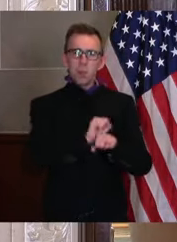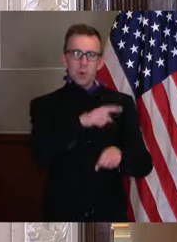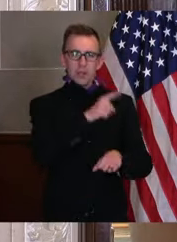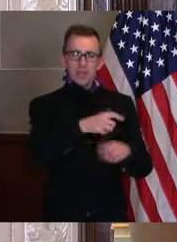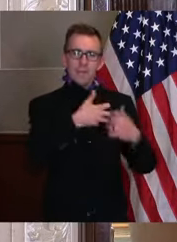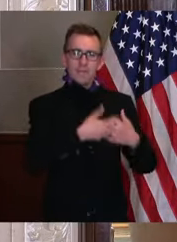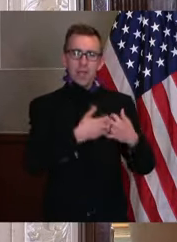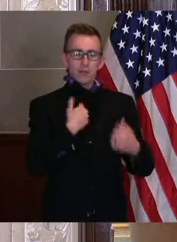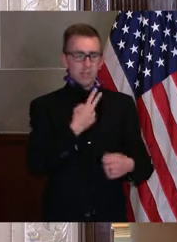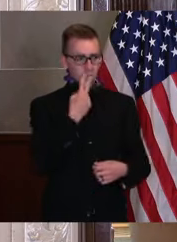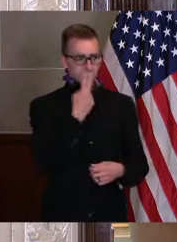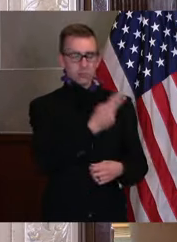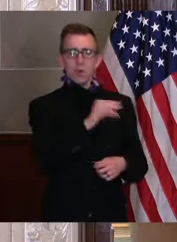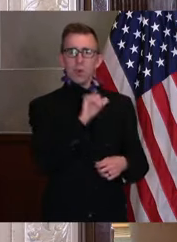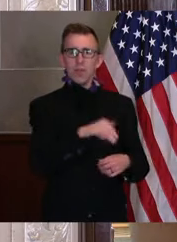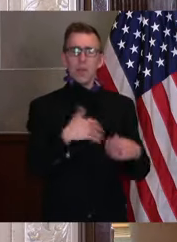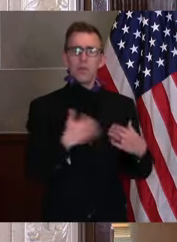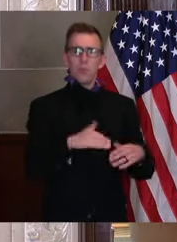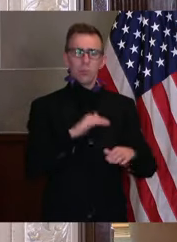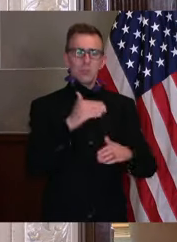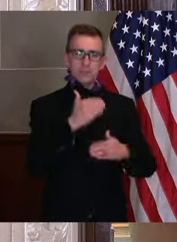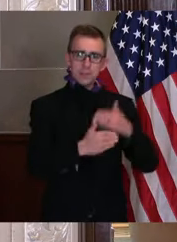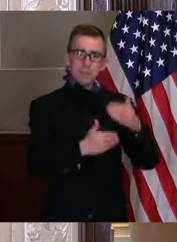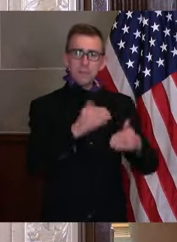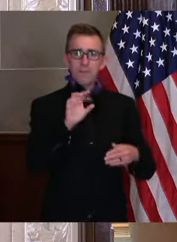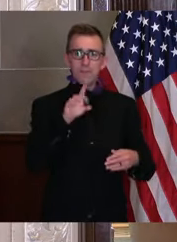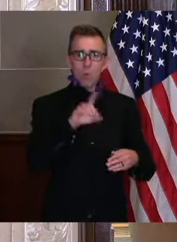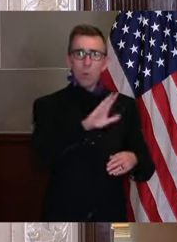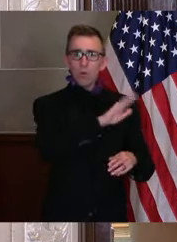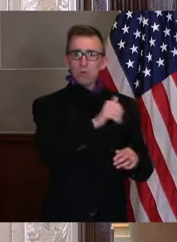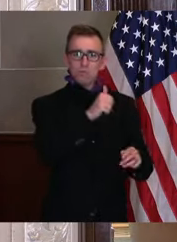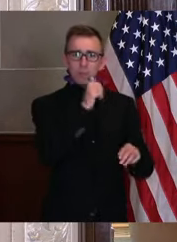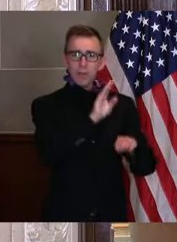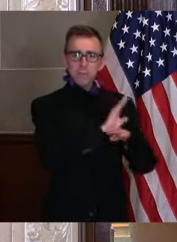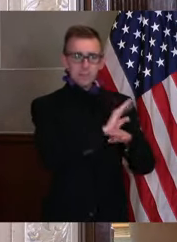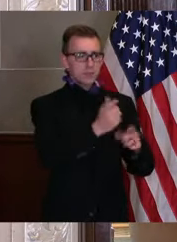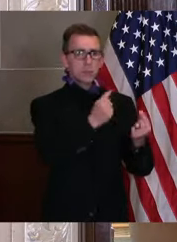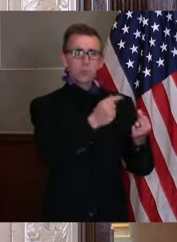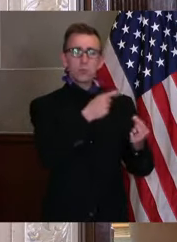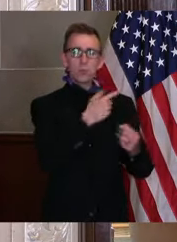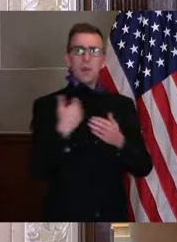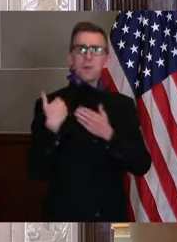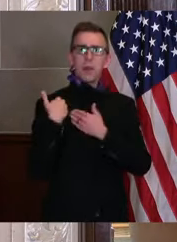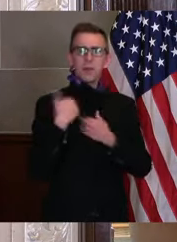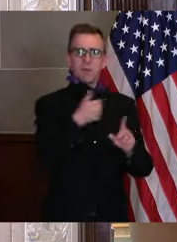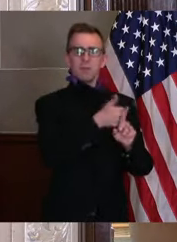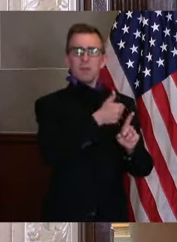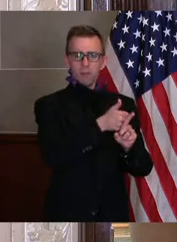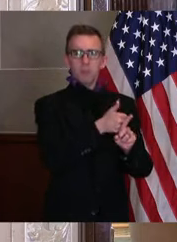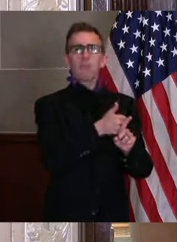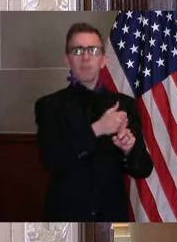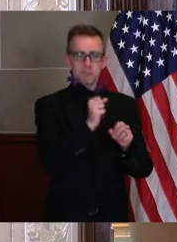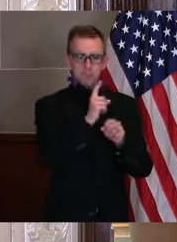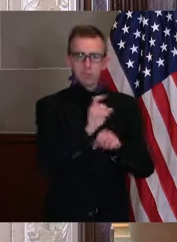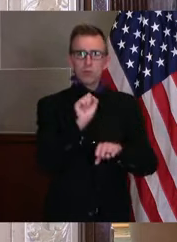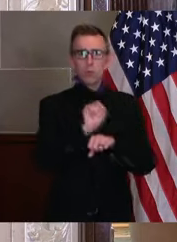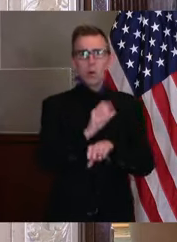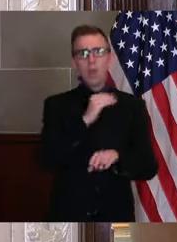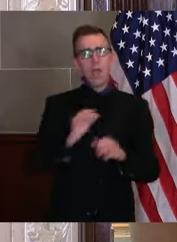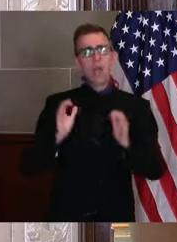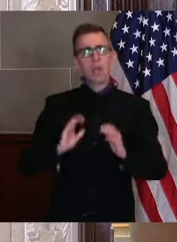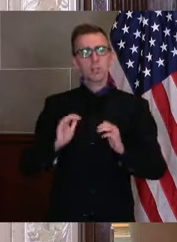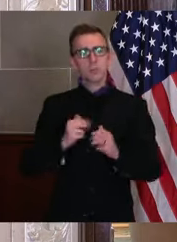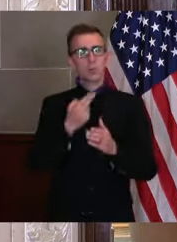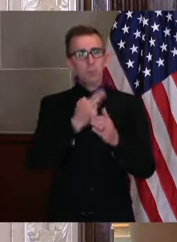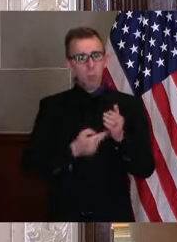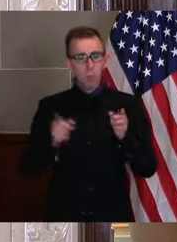was impressive and encouraging to see the steps Ford has taken to hold themselves accountable and to ensure its workers and customers